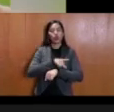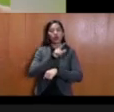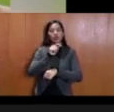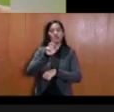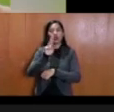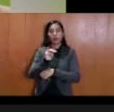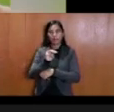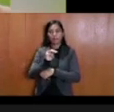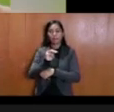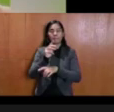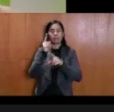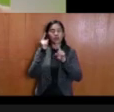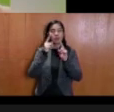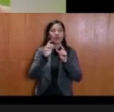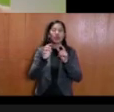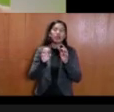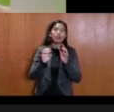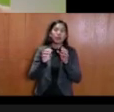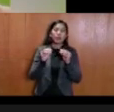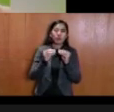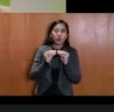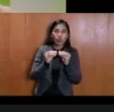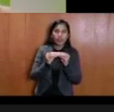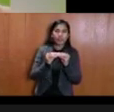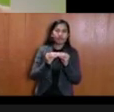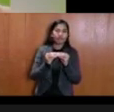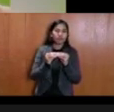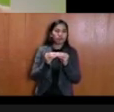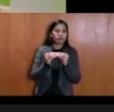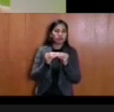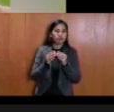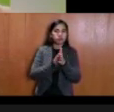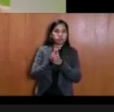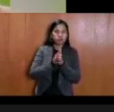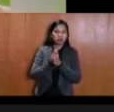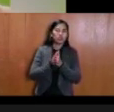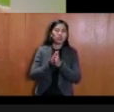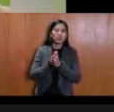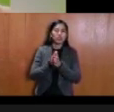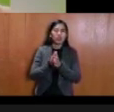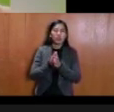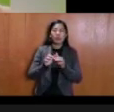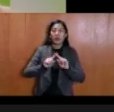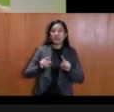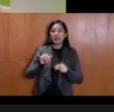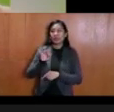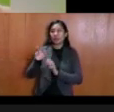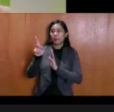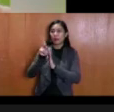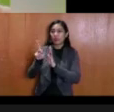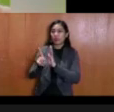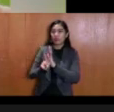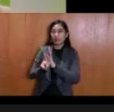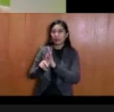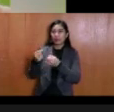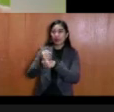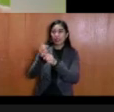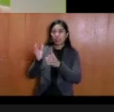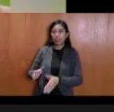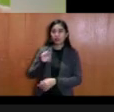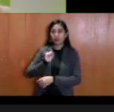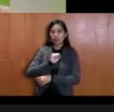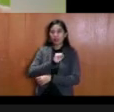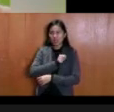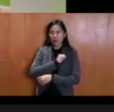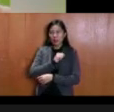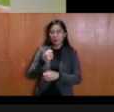like power more appealing when executives and policymakers are perceived to be concerned only about